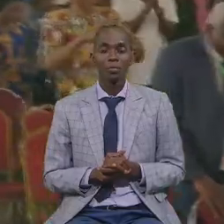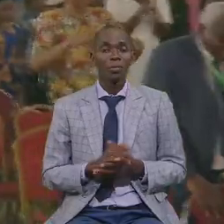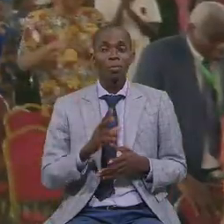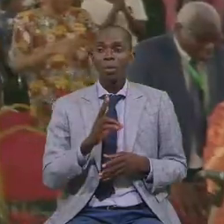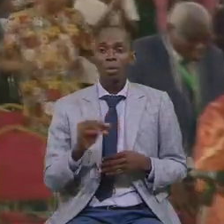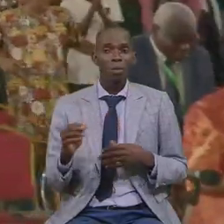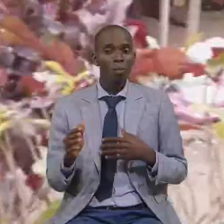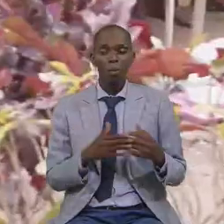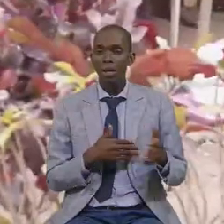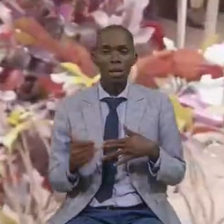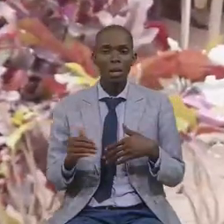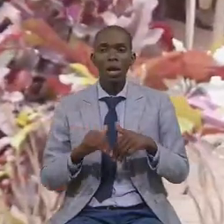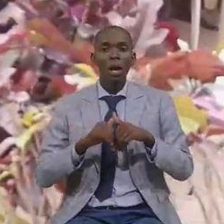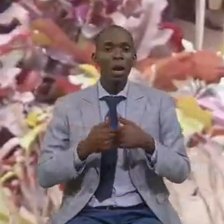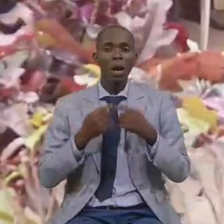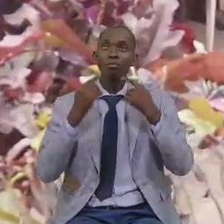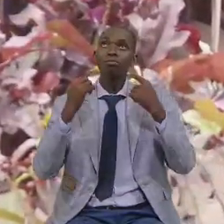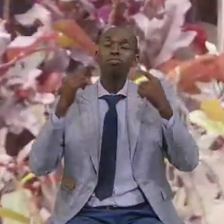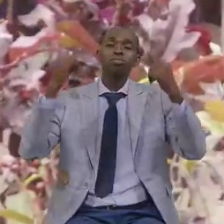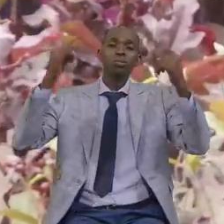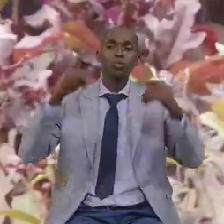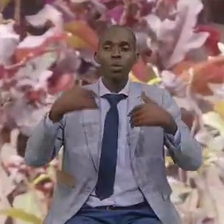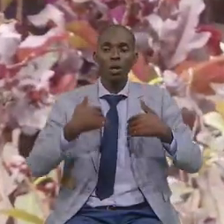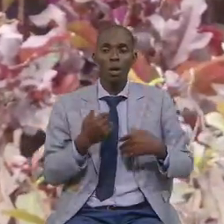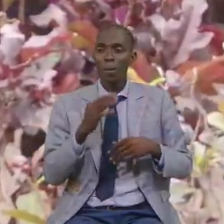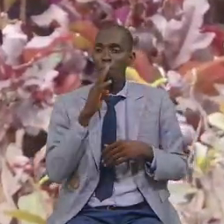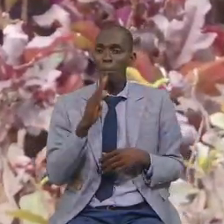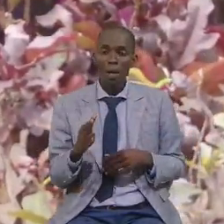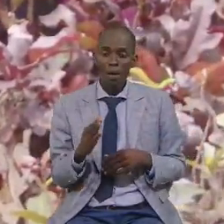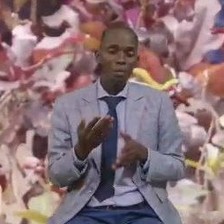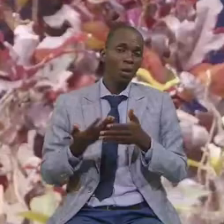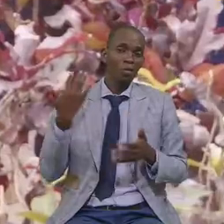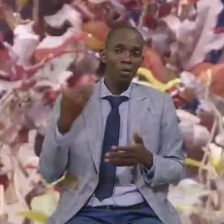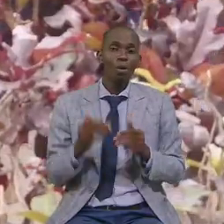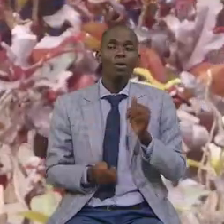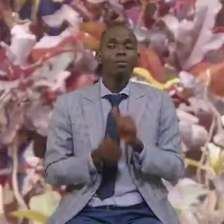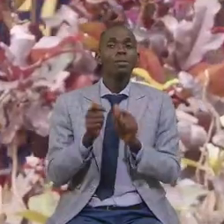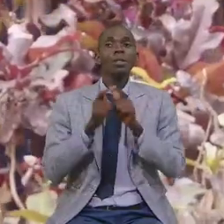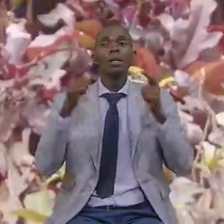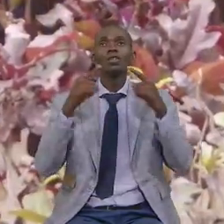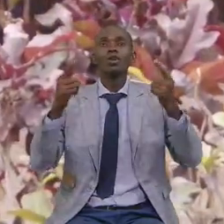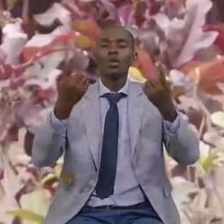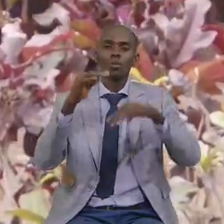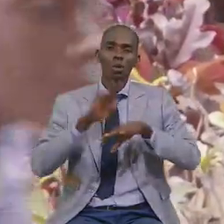How successful you have been, greater success is coming your way.